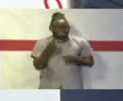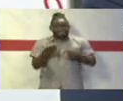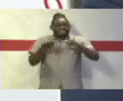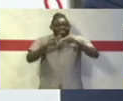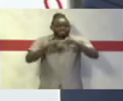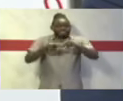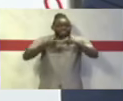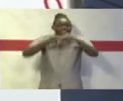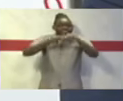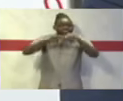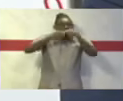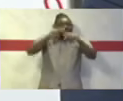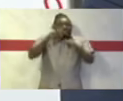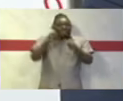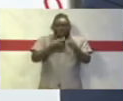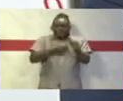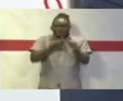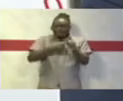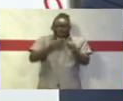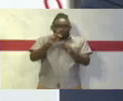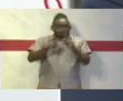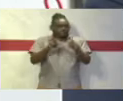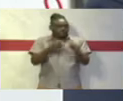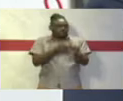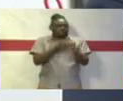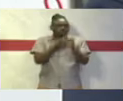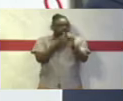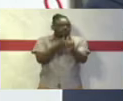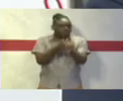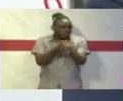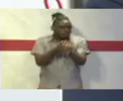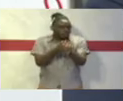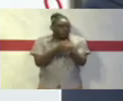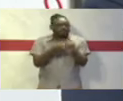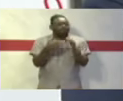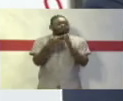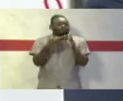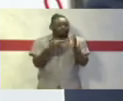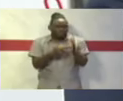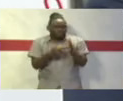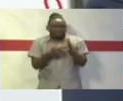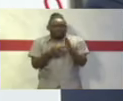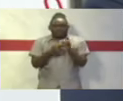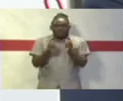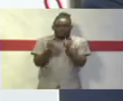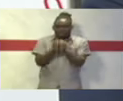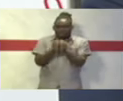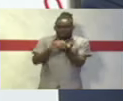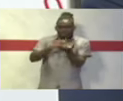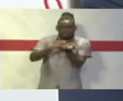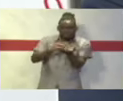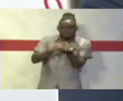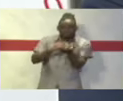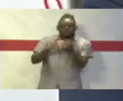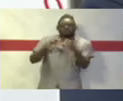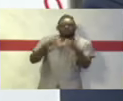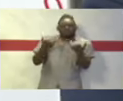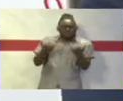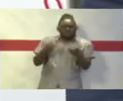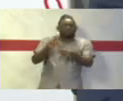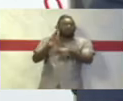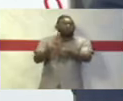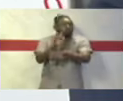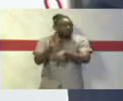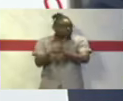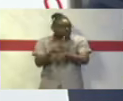with the drugs that those patients receive, actually utilize, which is